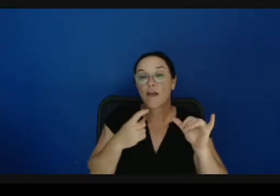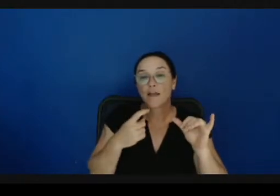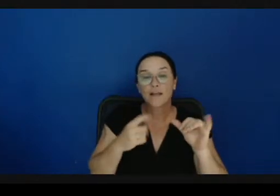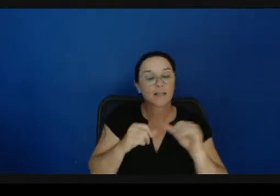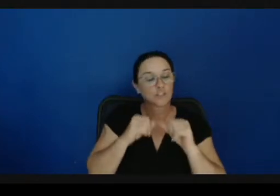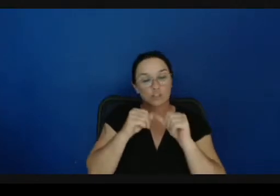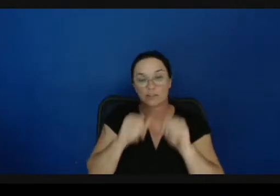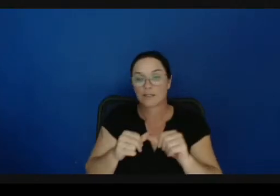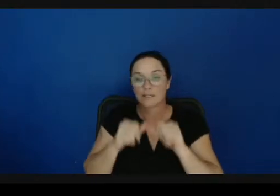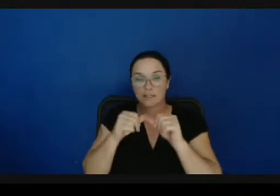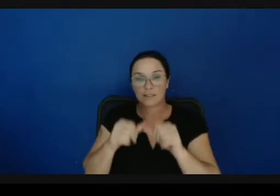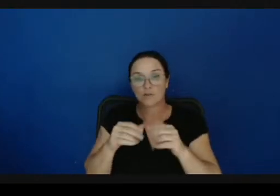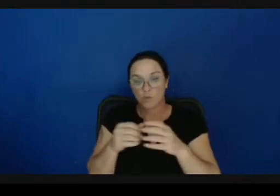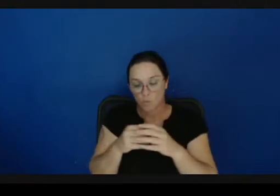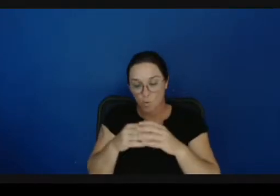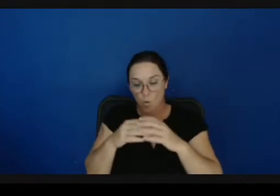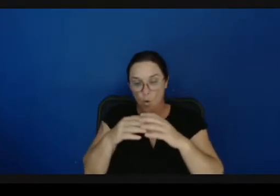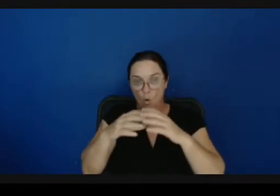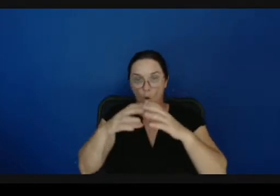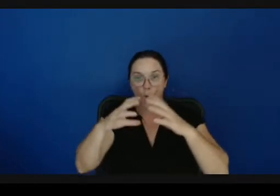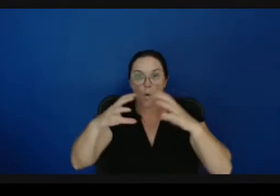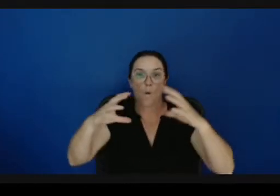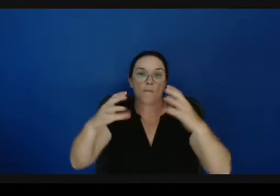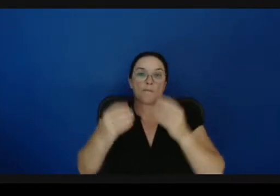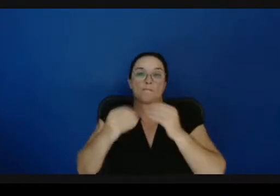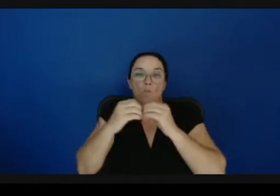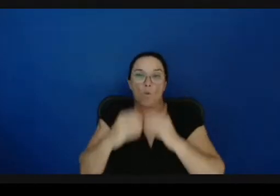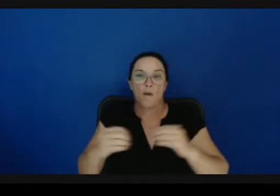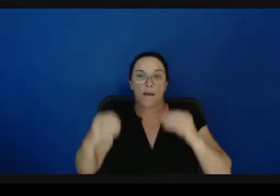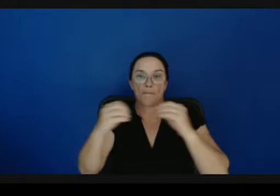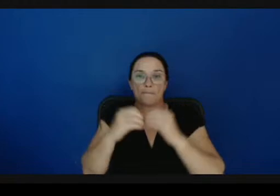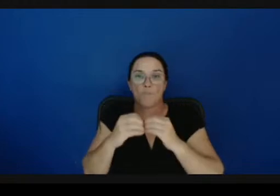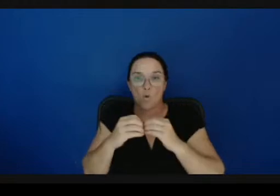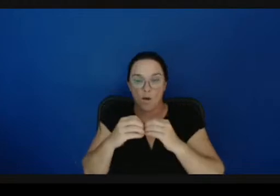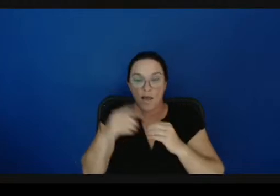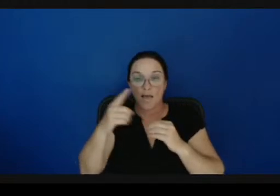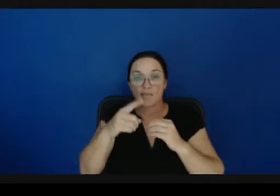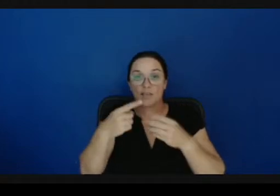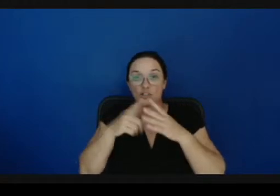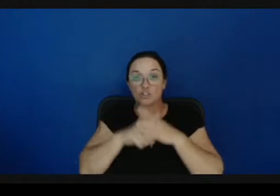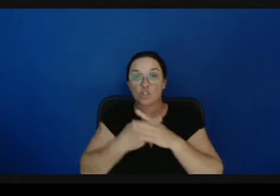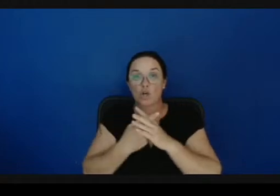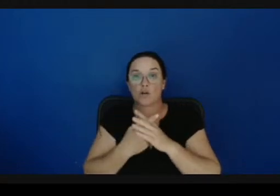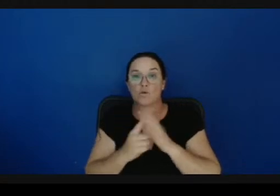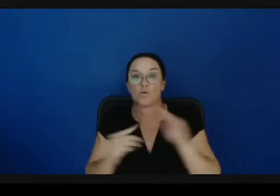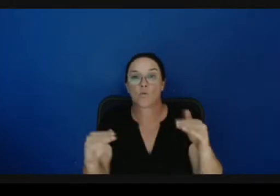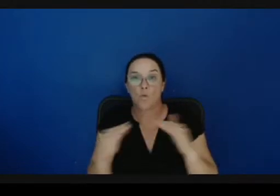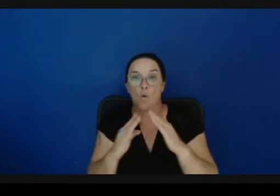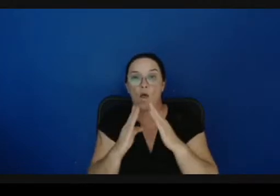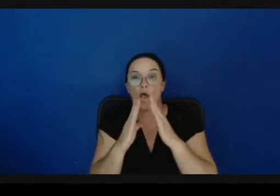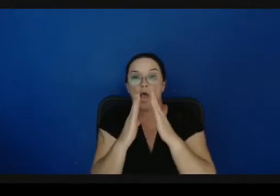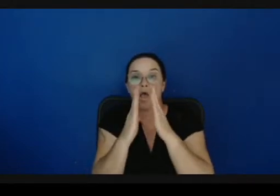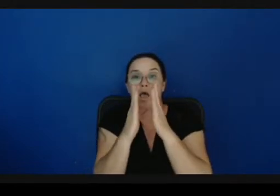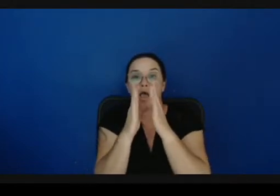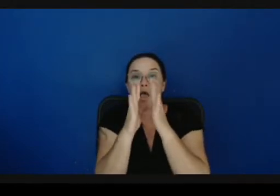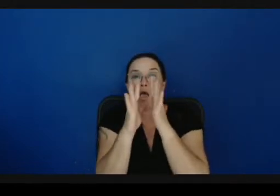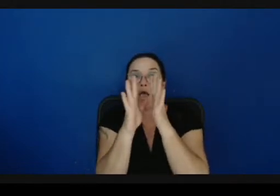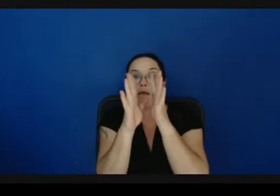continuing to open more and more. And as this started to push up, we started to see fingers going